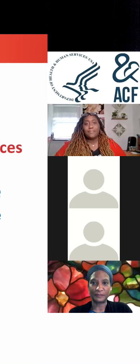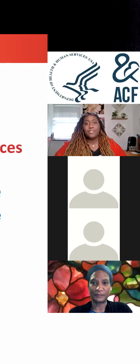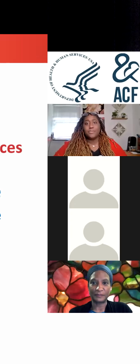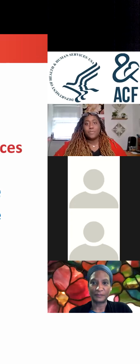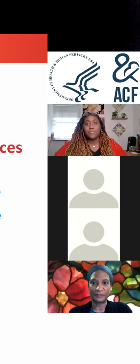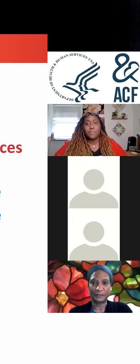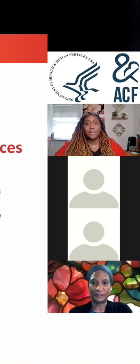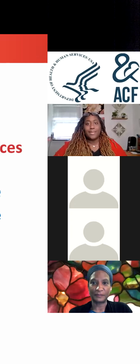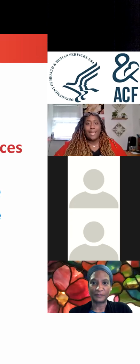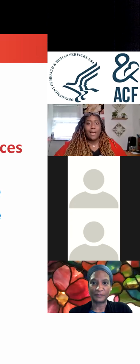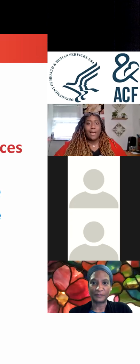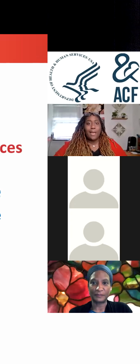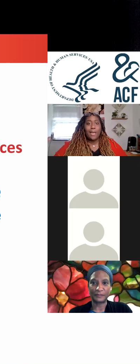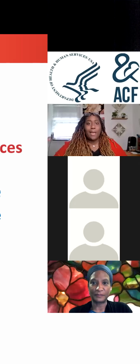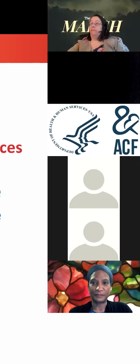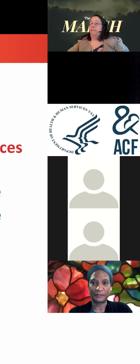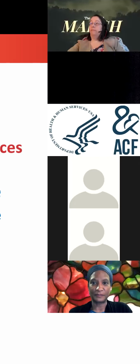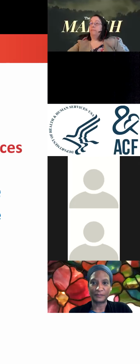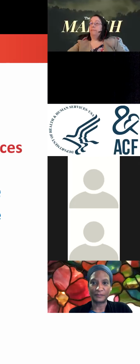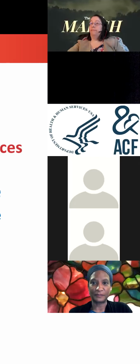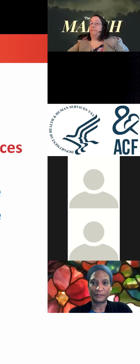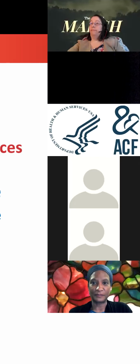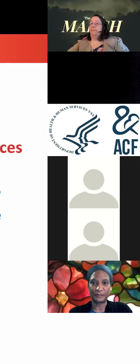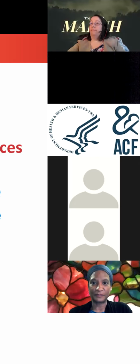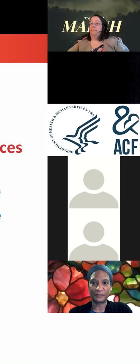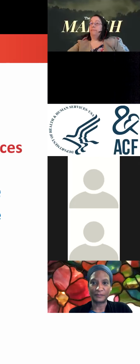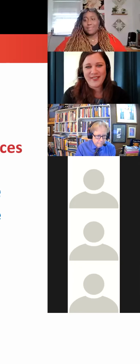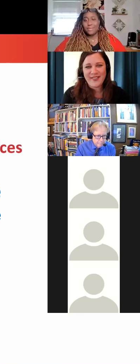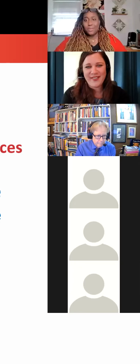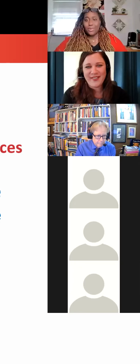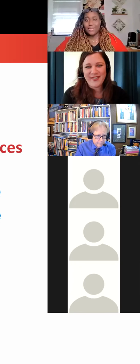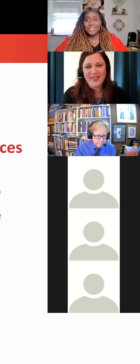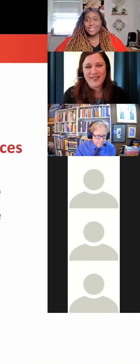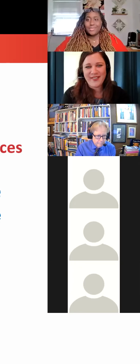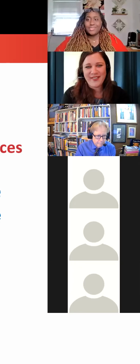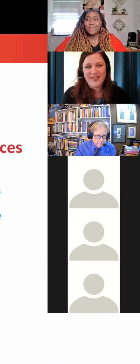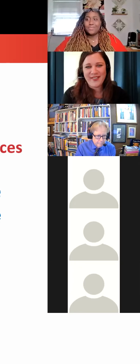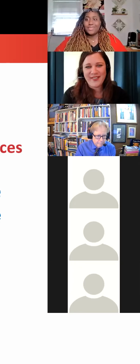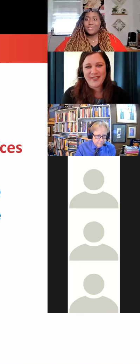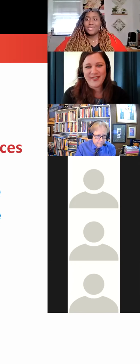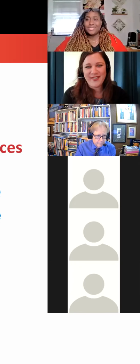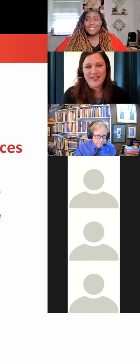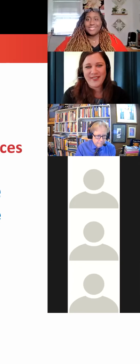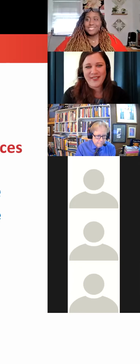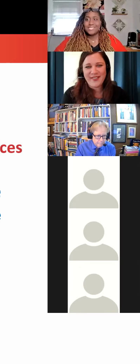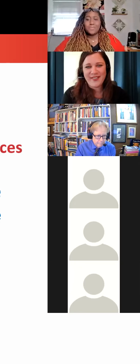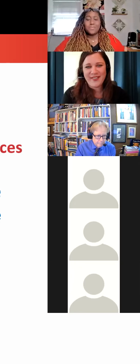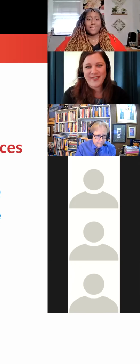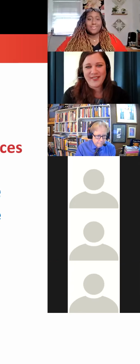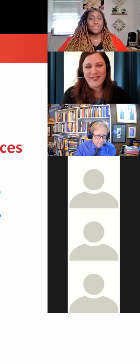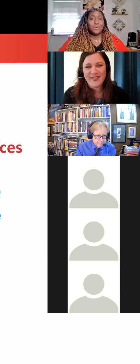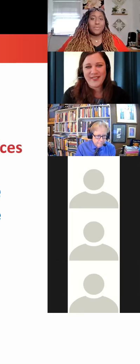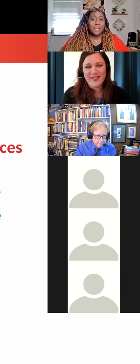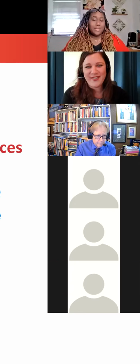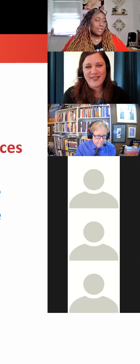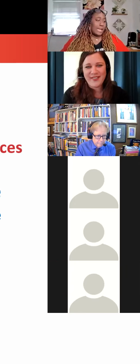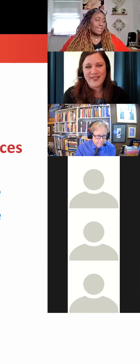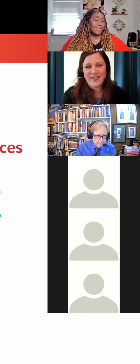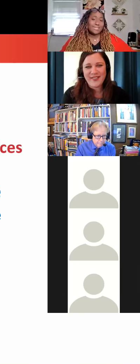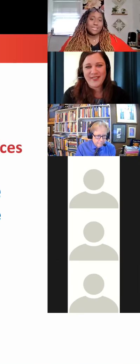Good afternoon, everybody. How are you? Again, you know, Brianna's done a great job with introductions and just keeping us